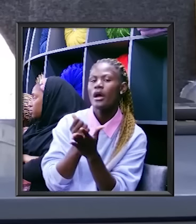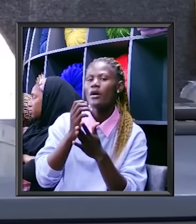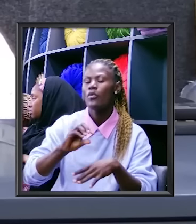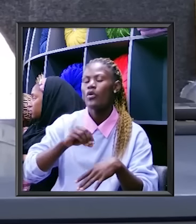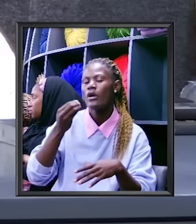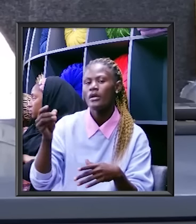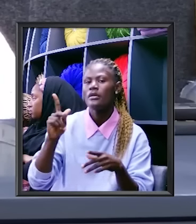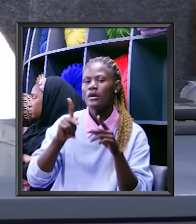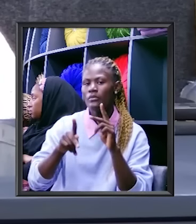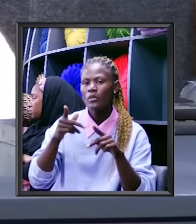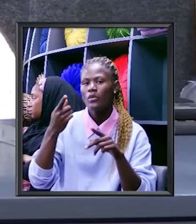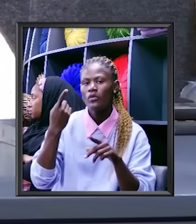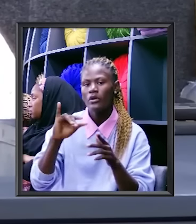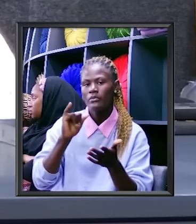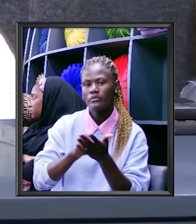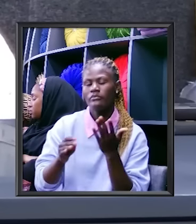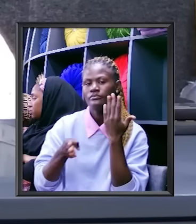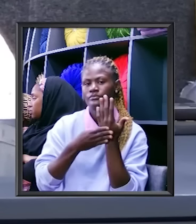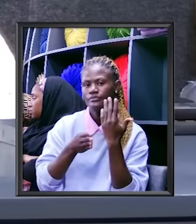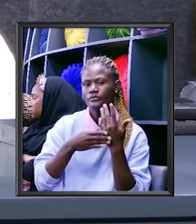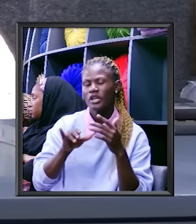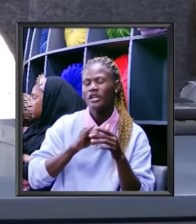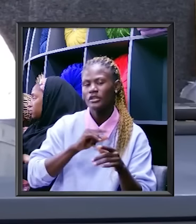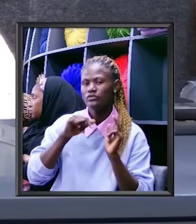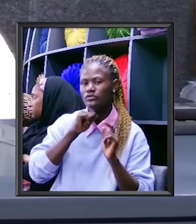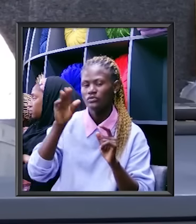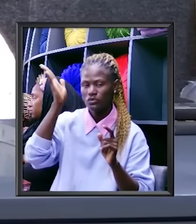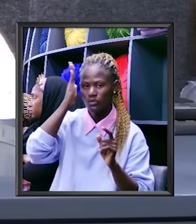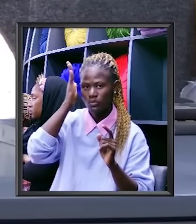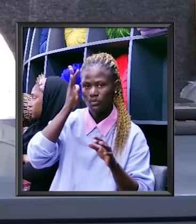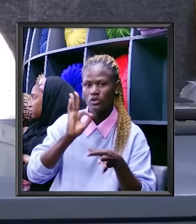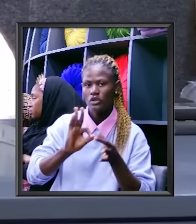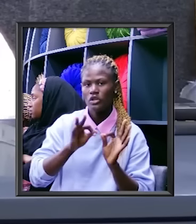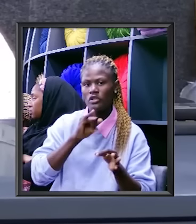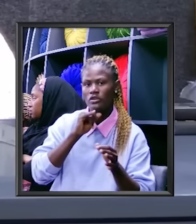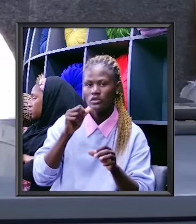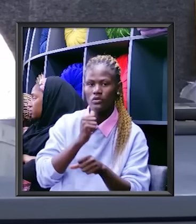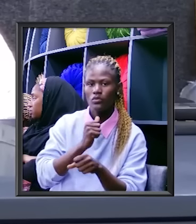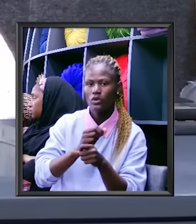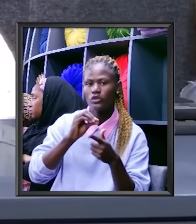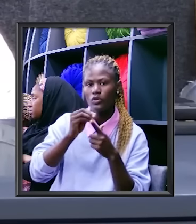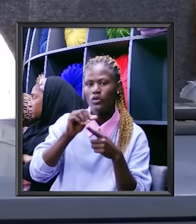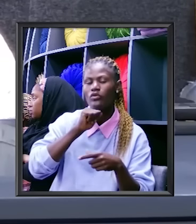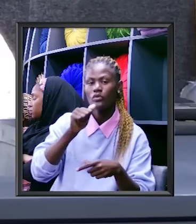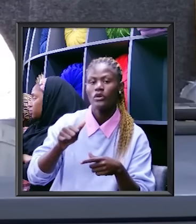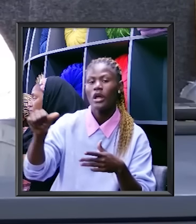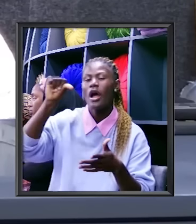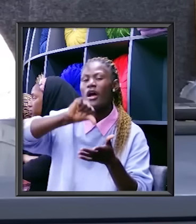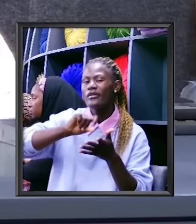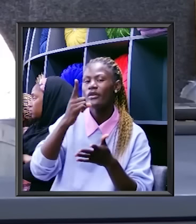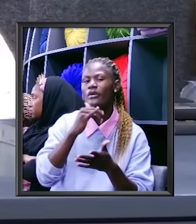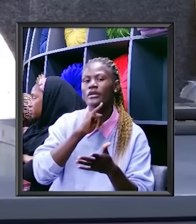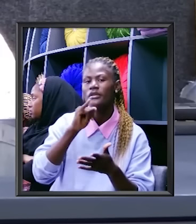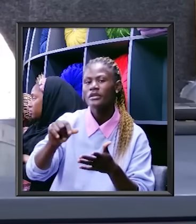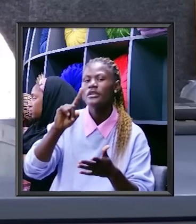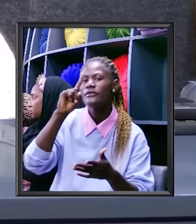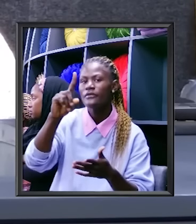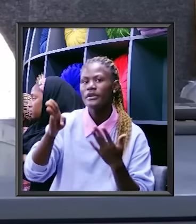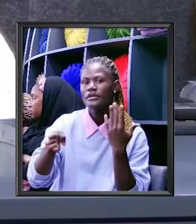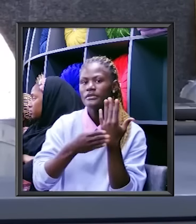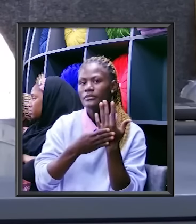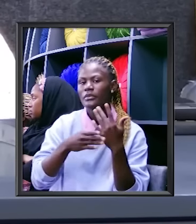Access Bank branch. I don't know whether the Access Bank see they operate or they don't come out. Another one again at First Bank for